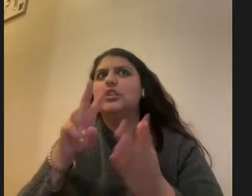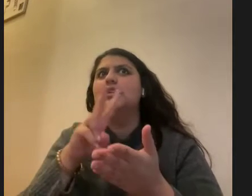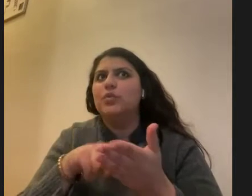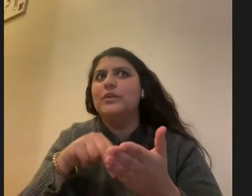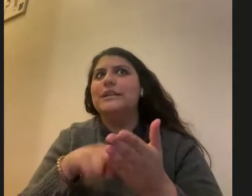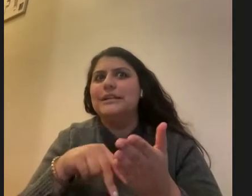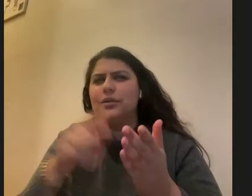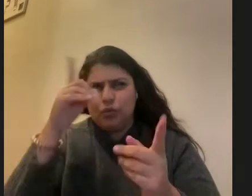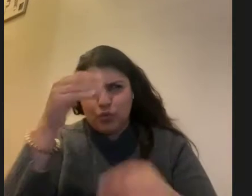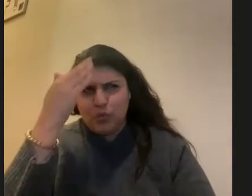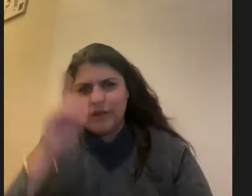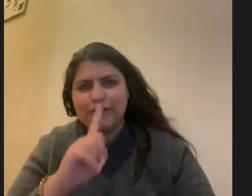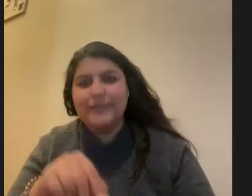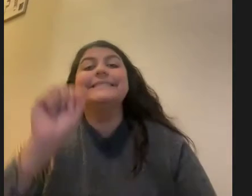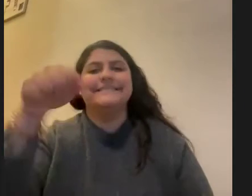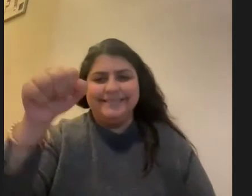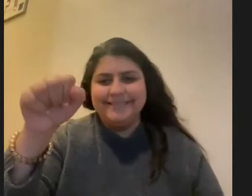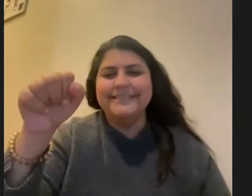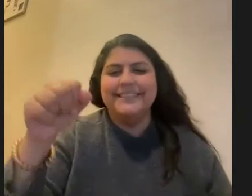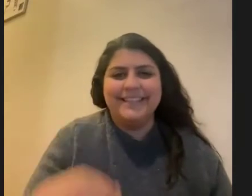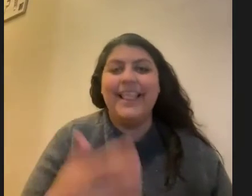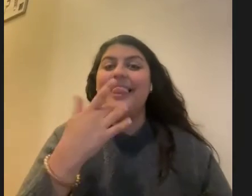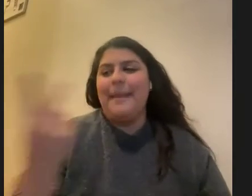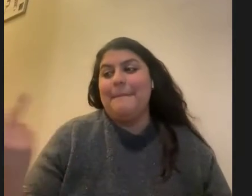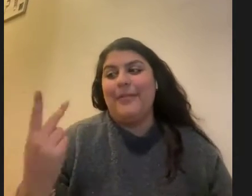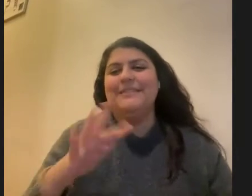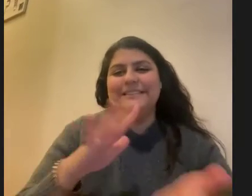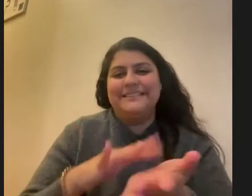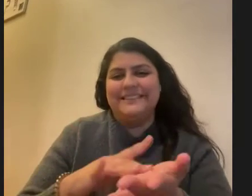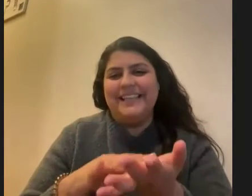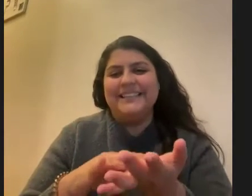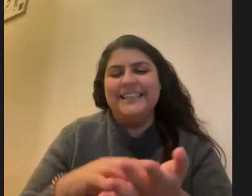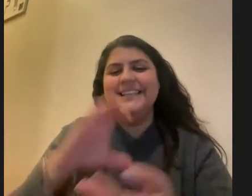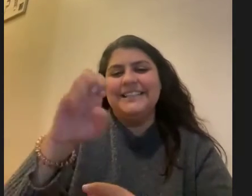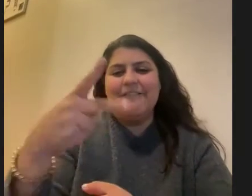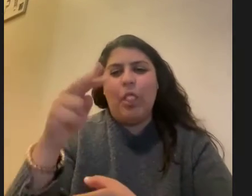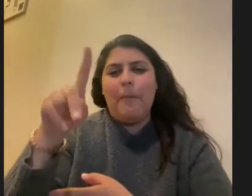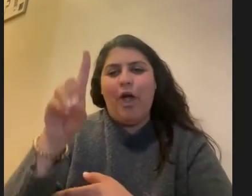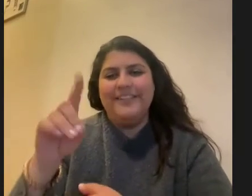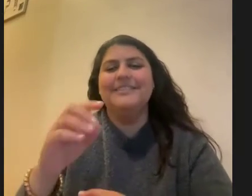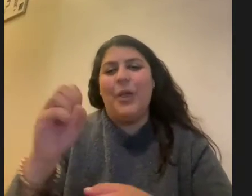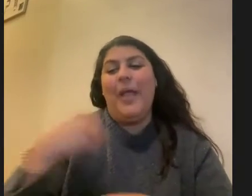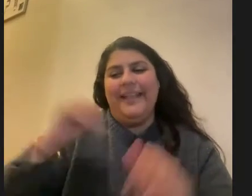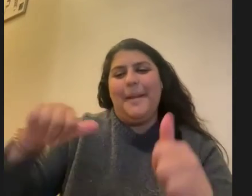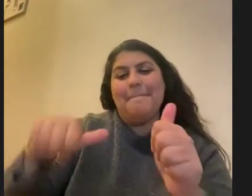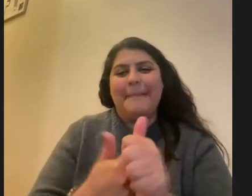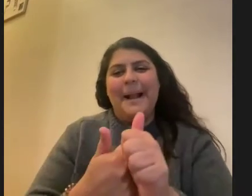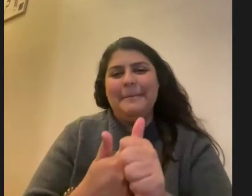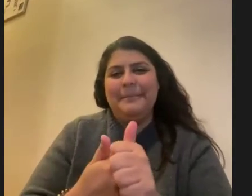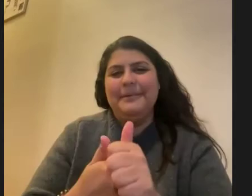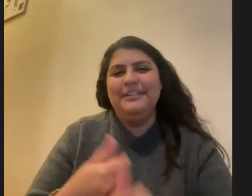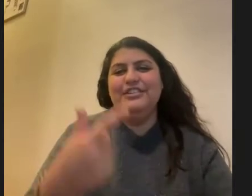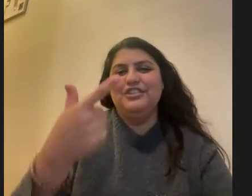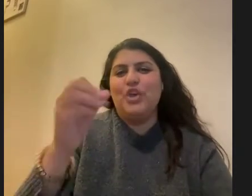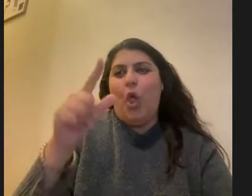the answer? Yeah, so they've luckily we're both cephalopod biologists, so like anytime I can Yeah. back up. That's normal. When we have geology sessions, I'm